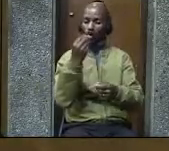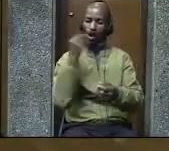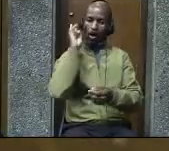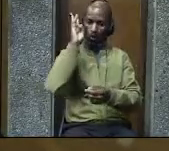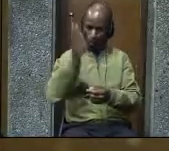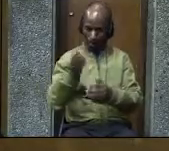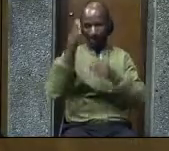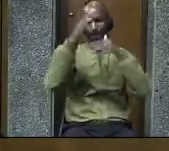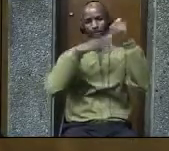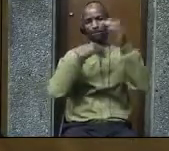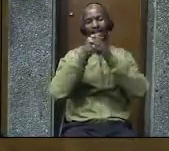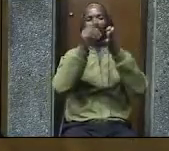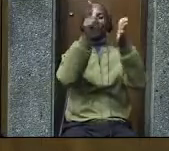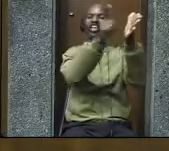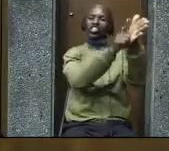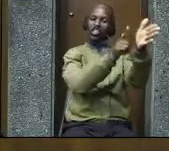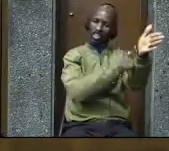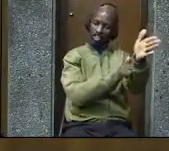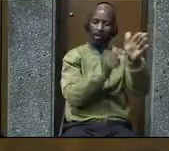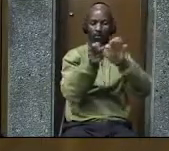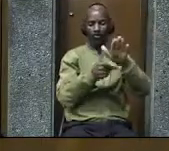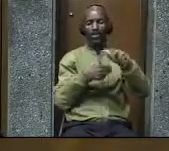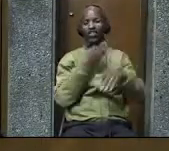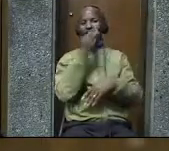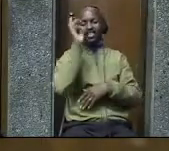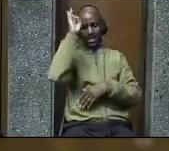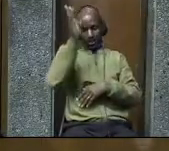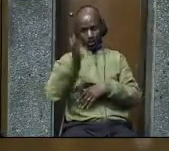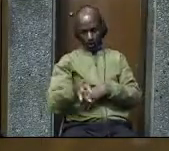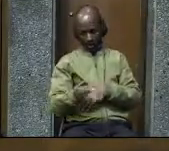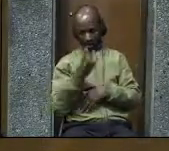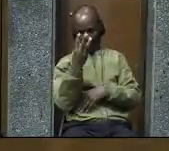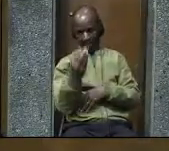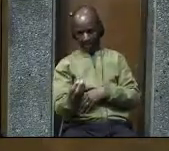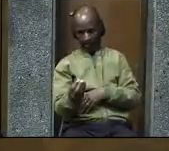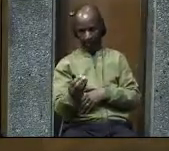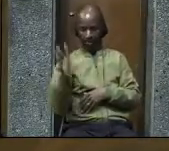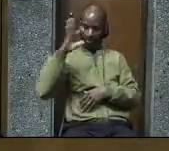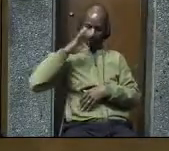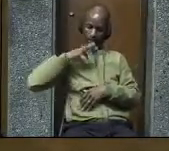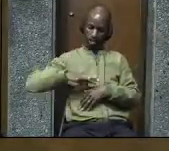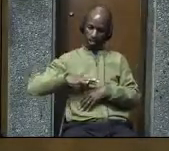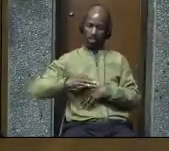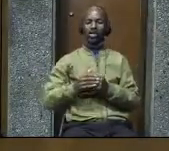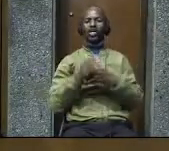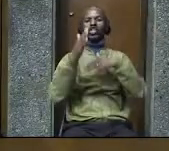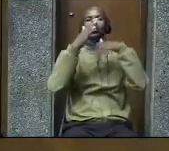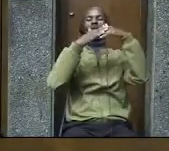build legislator portfolio, saying they only have budget to build